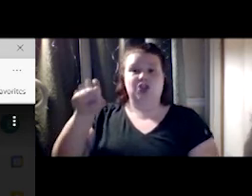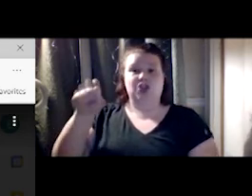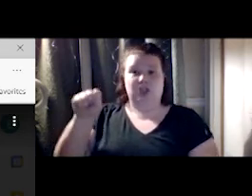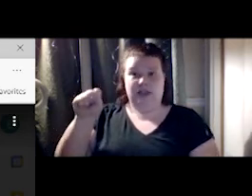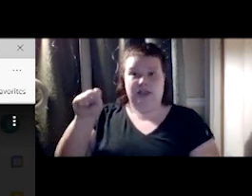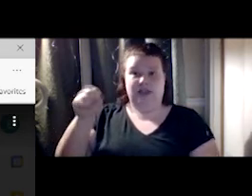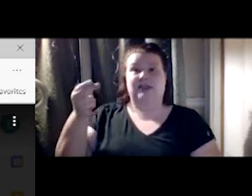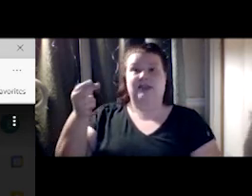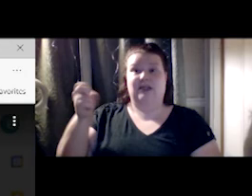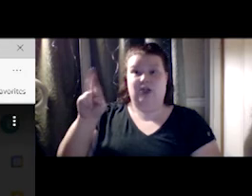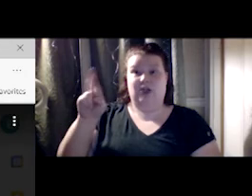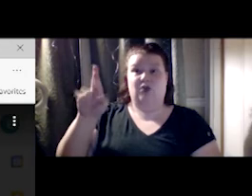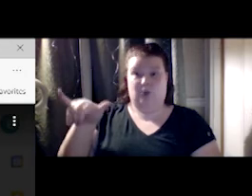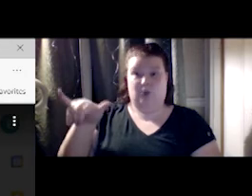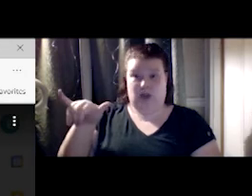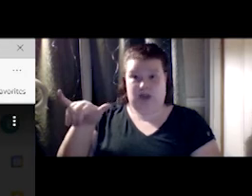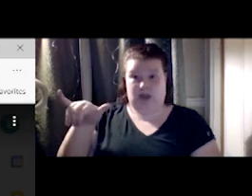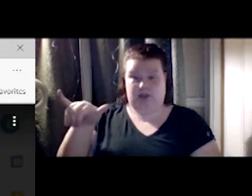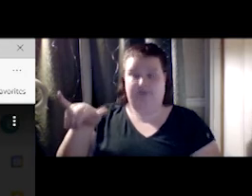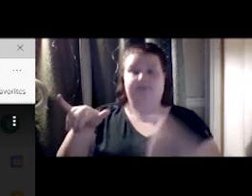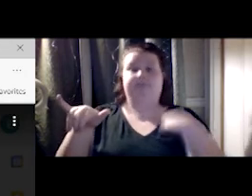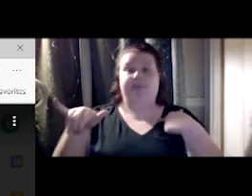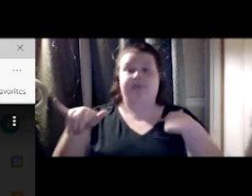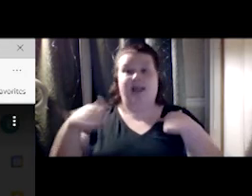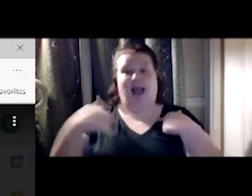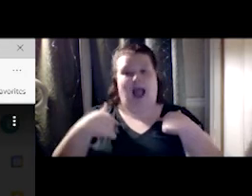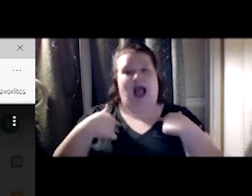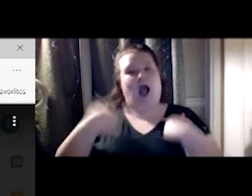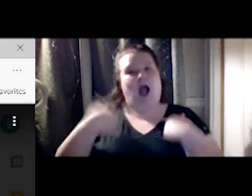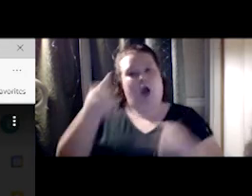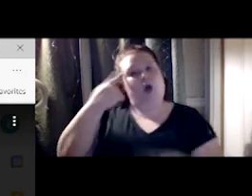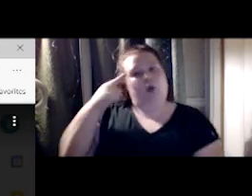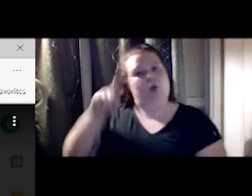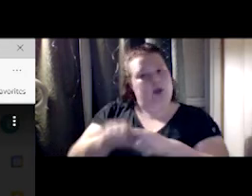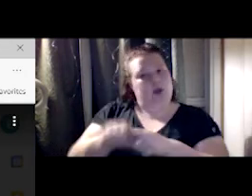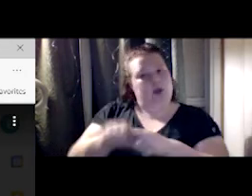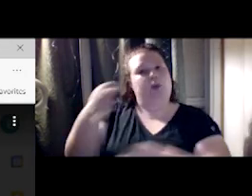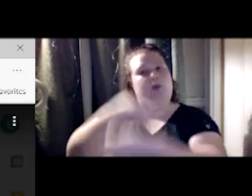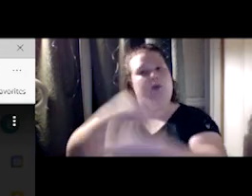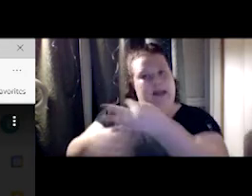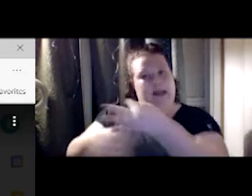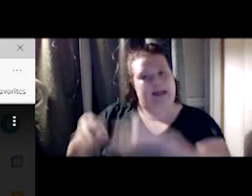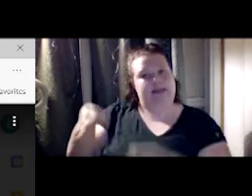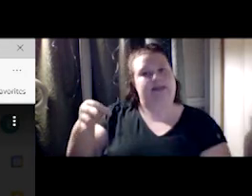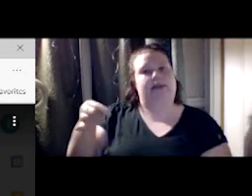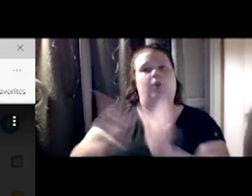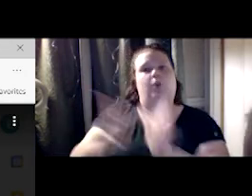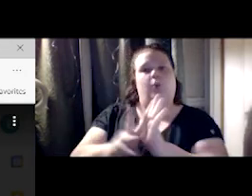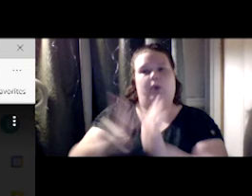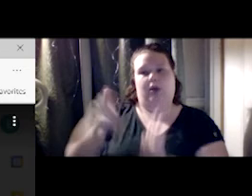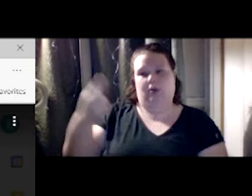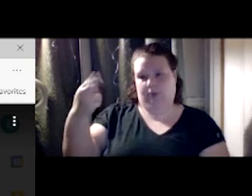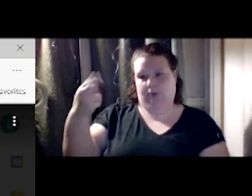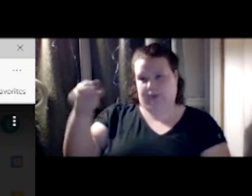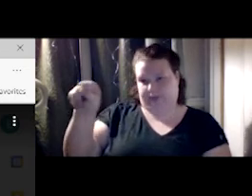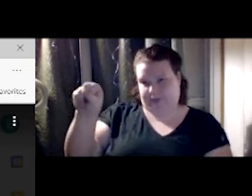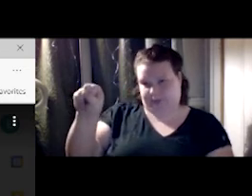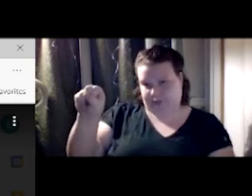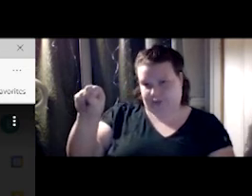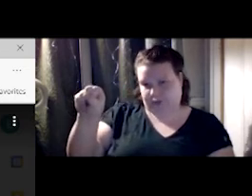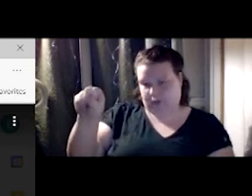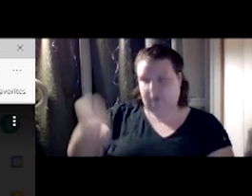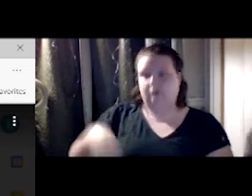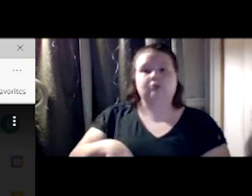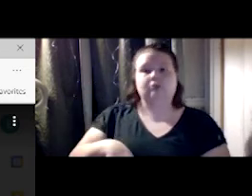agree with replacing Waco High. I think that in terms of aligning with